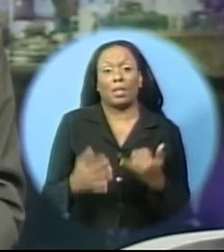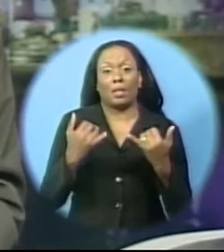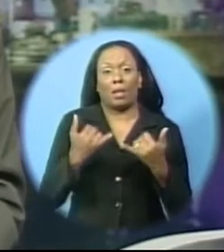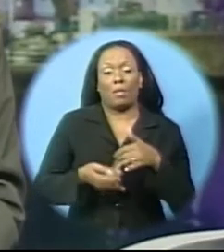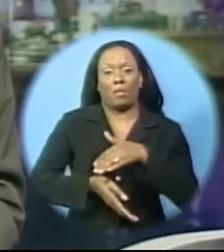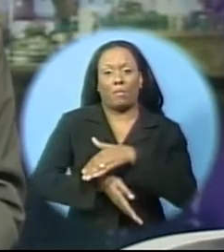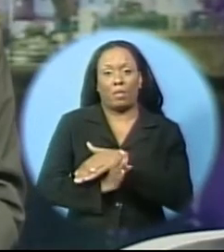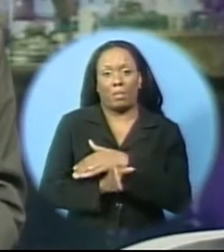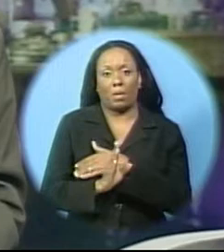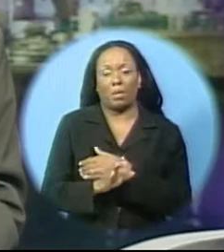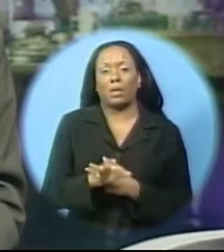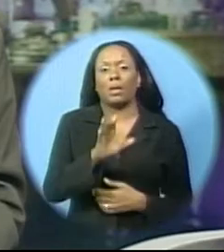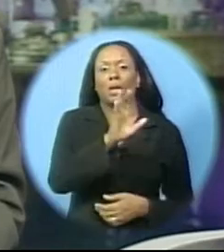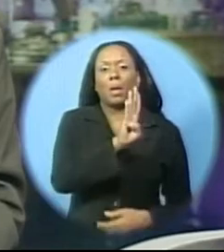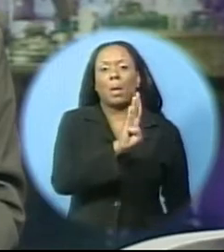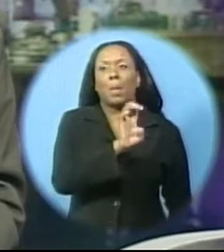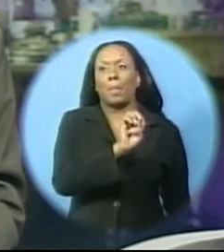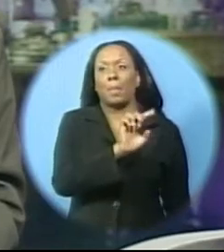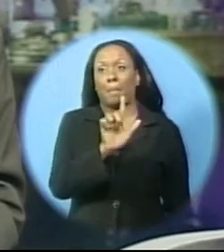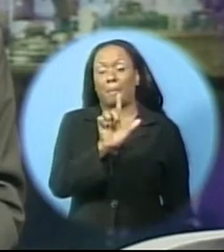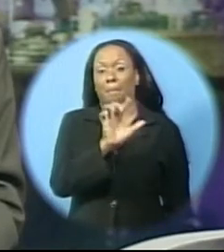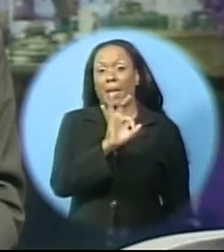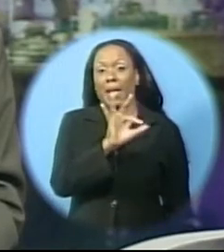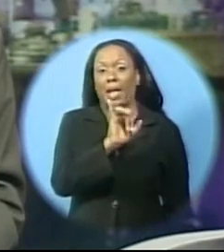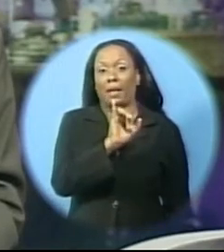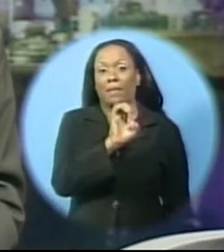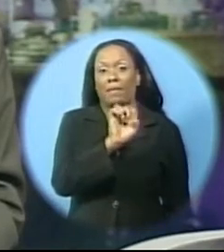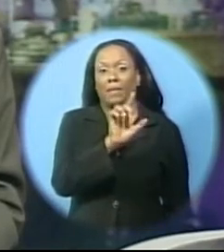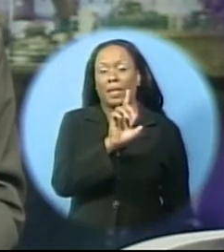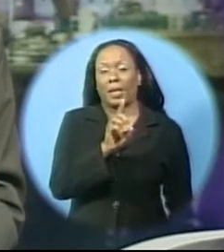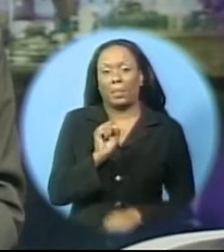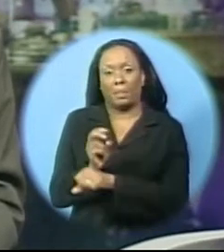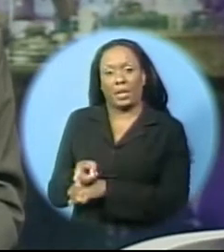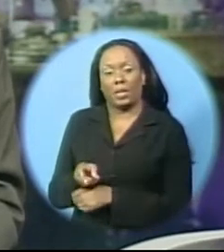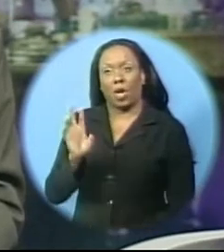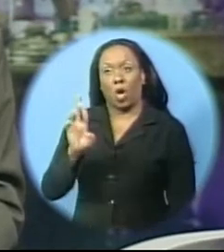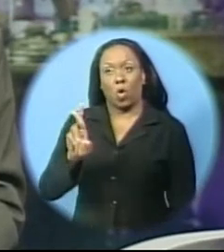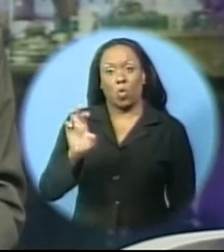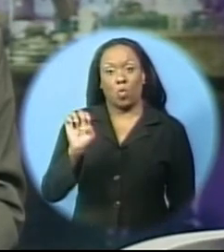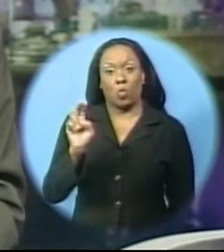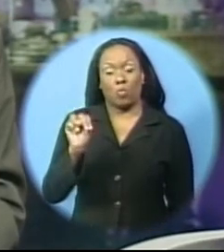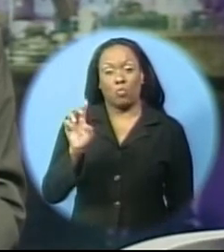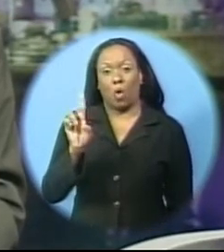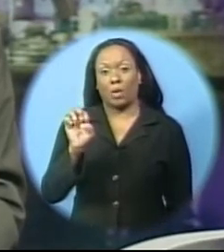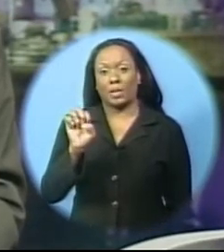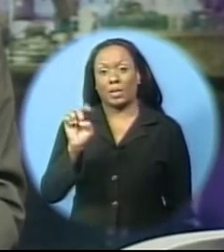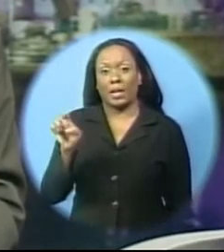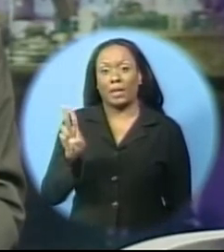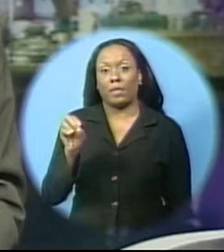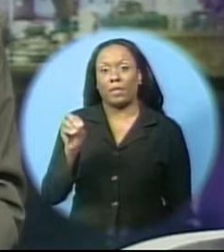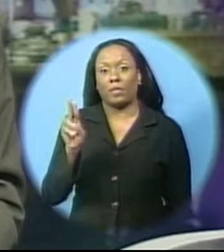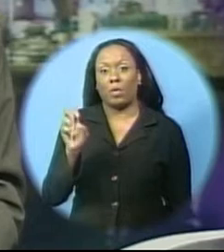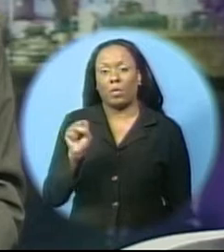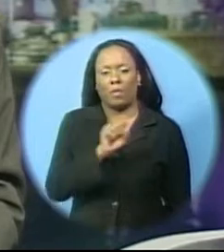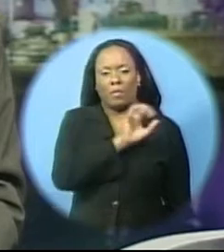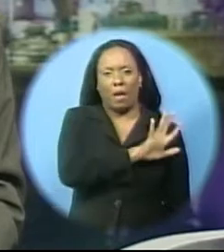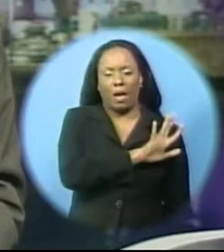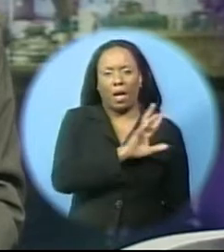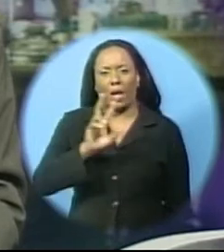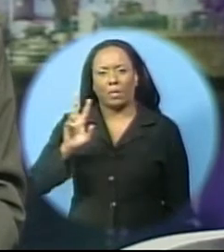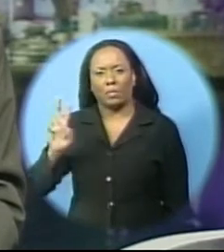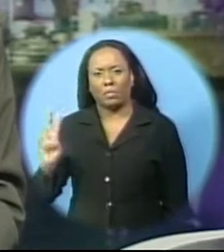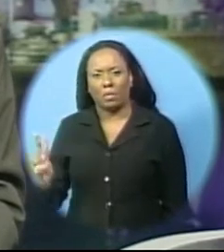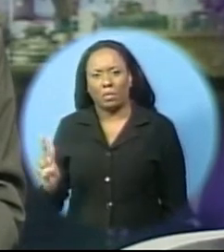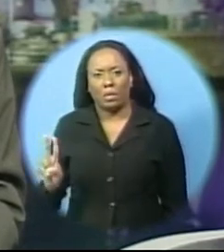football. Belle Field came from a goal down to Hammer Rendezvous. Five goals to two. As they delivered the biggest upset of